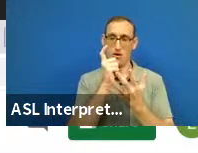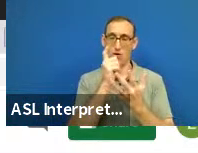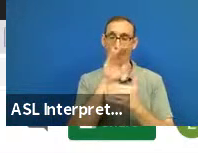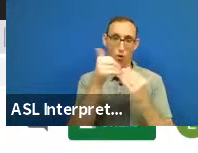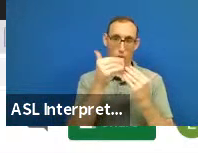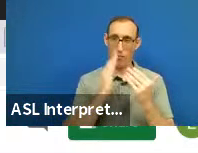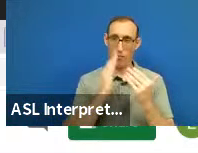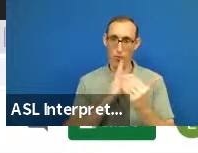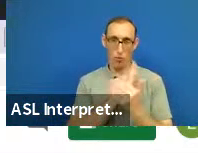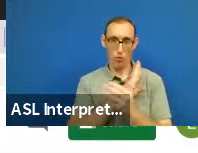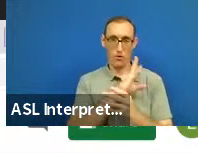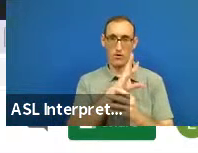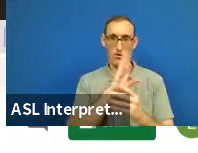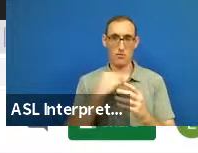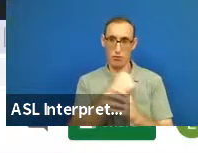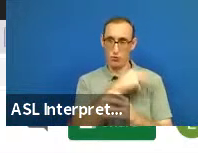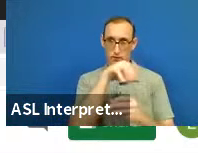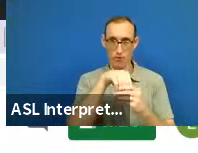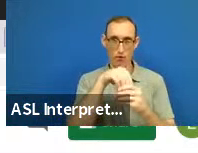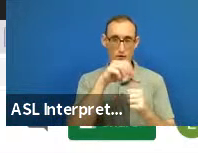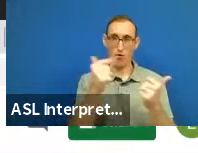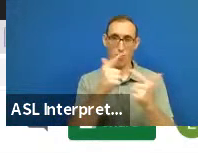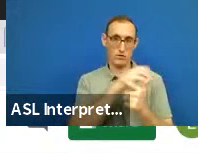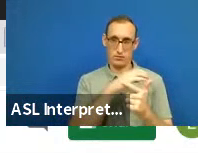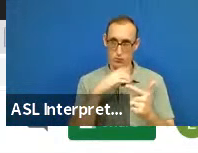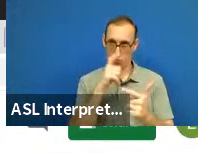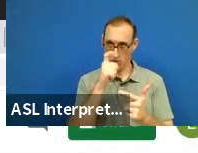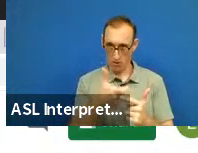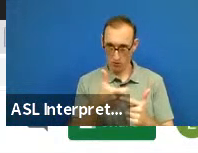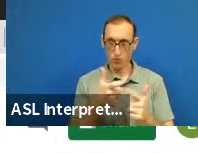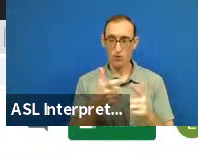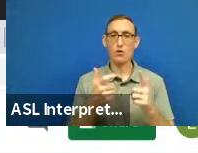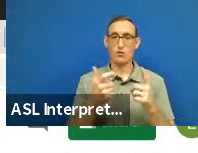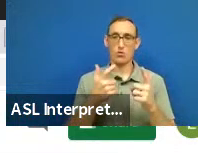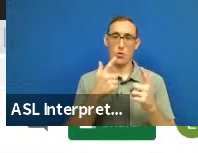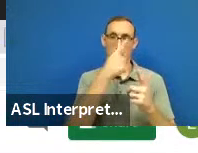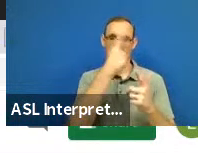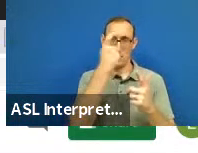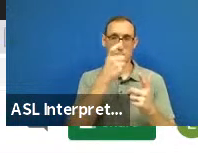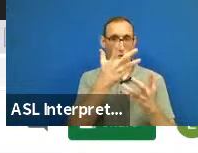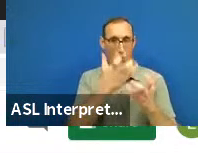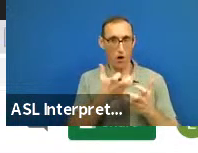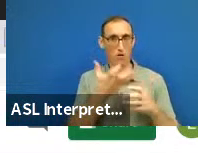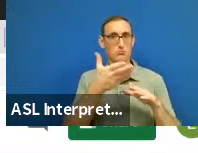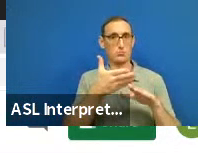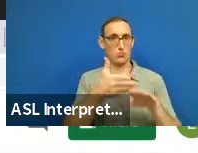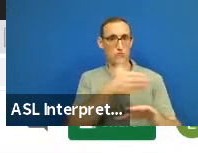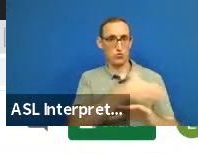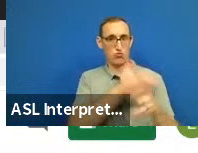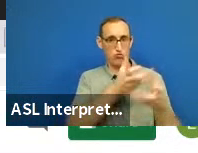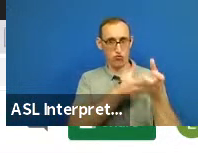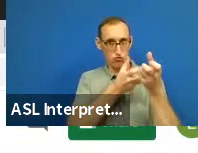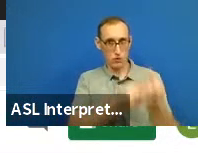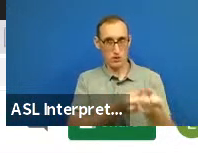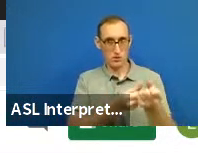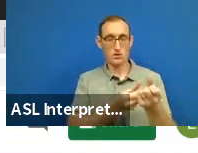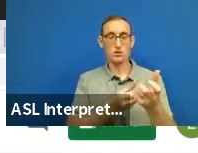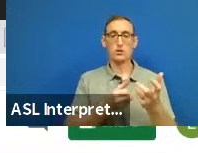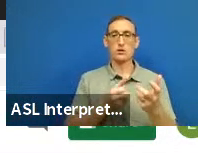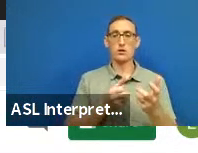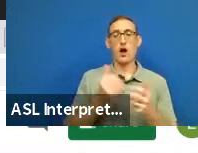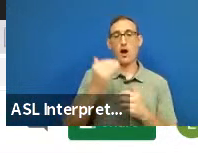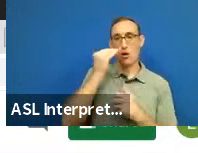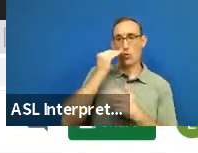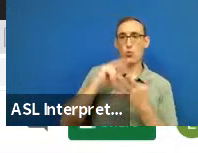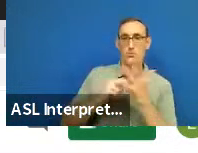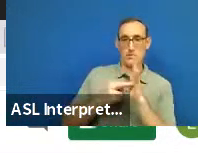committee. So I hear what you're saying, Mike. So that term advisory committee is questionable, and I can reach